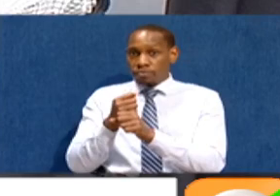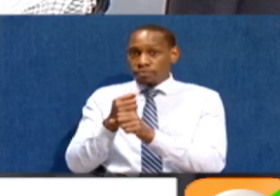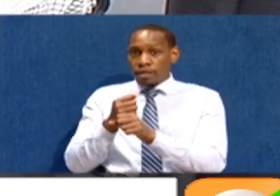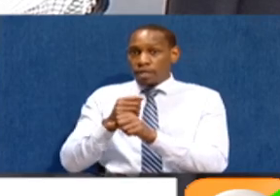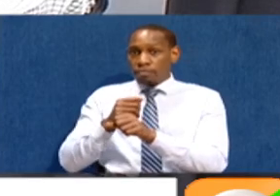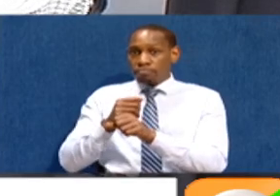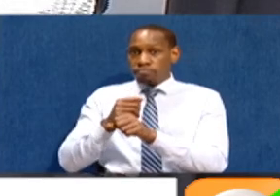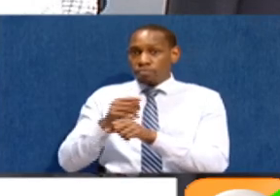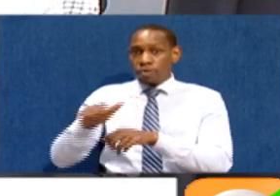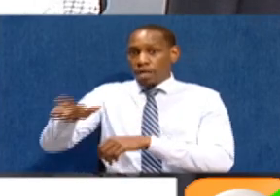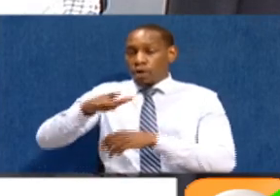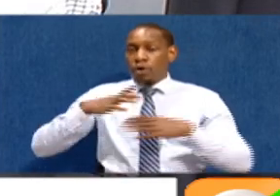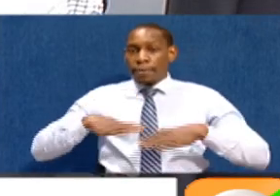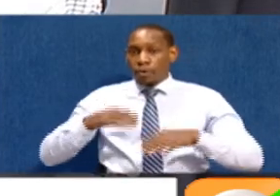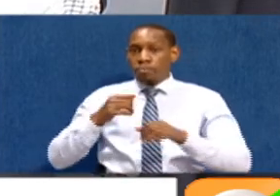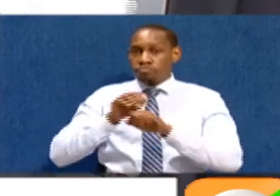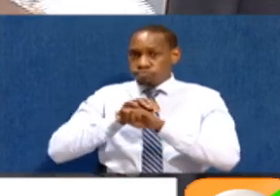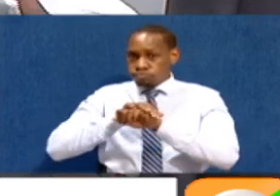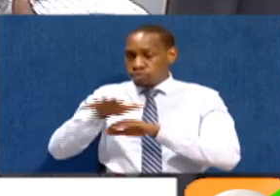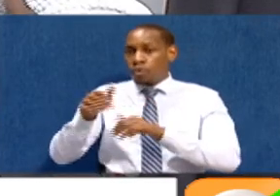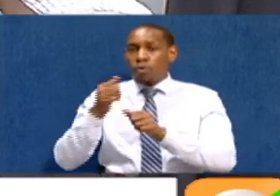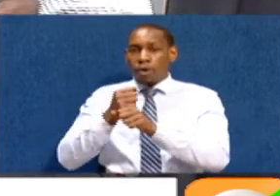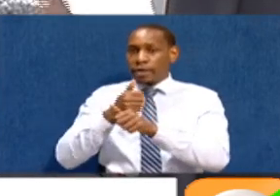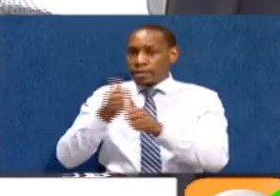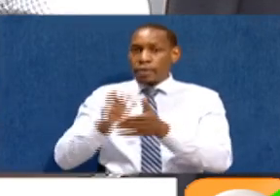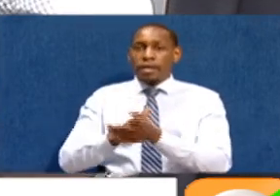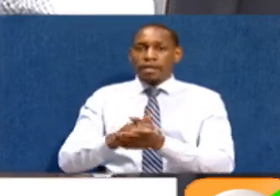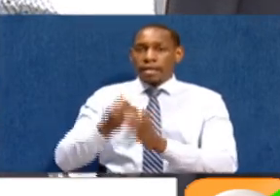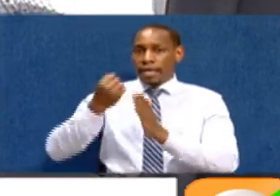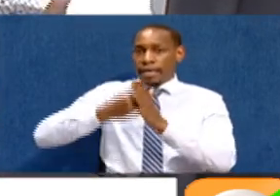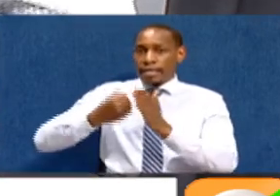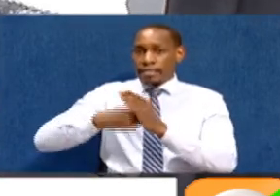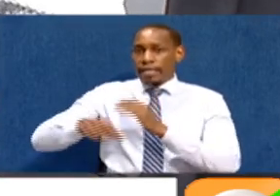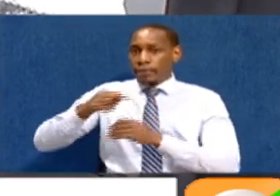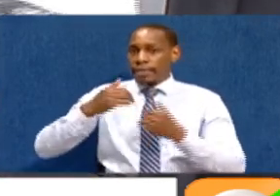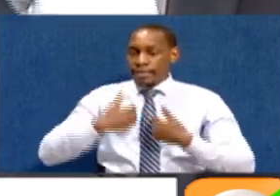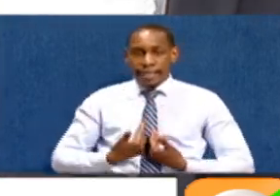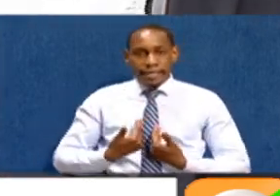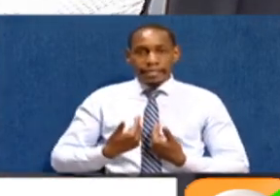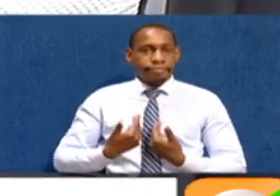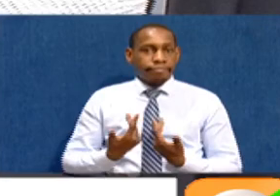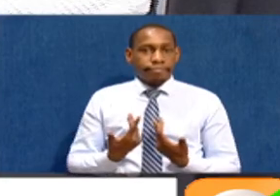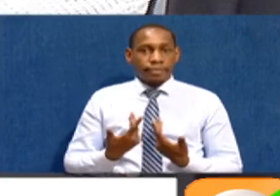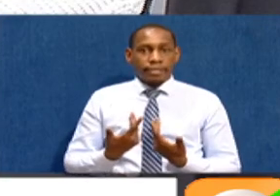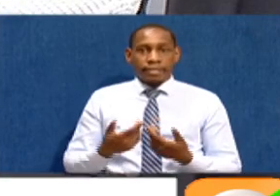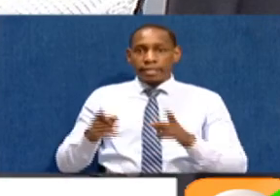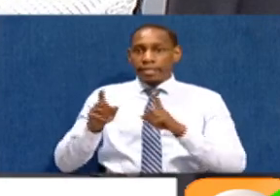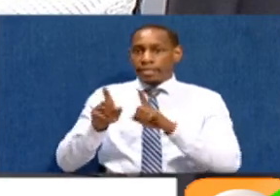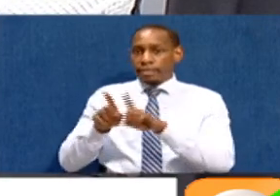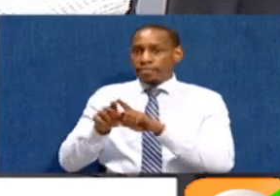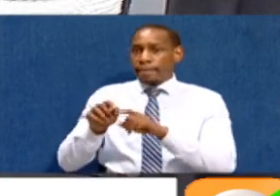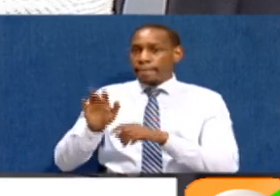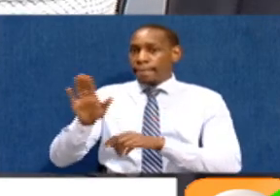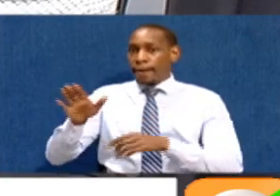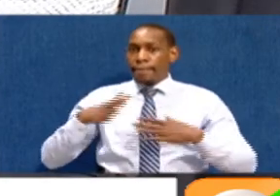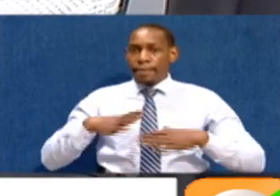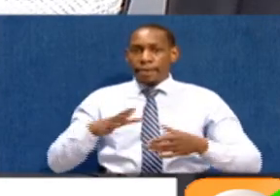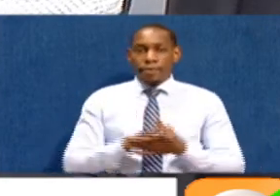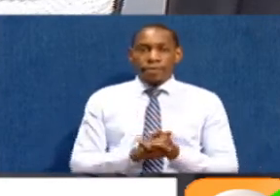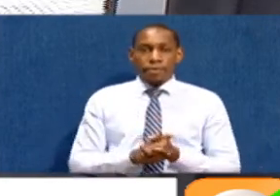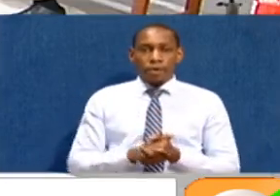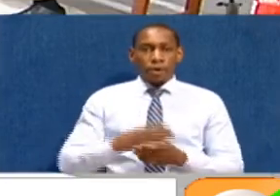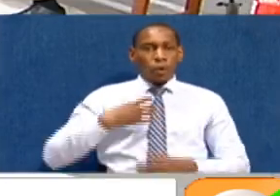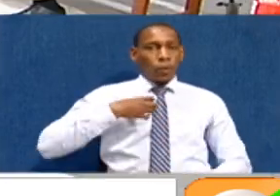Wanjiko down there. It's working with Wanjiko. Hustler, we've worked hard this whole thing, as opposed to those people. Old